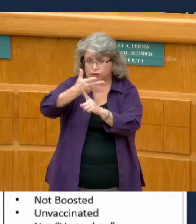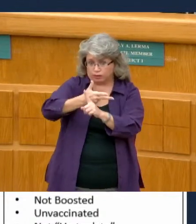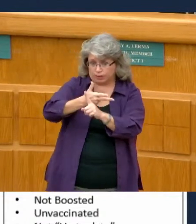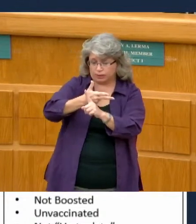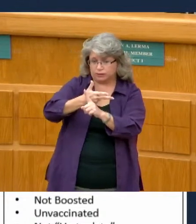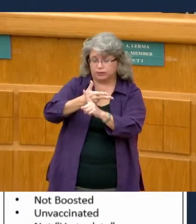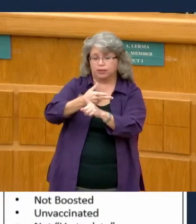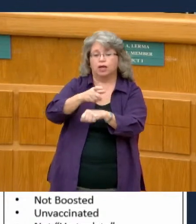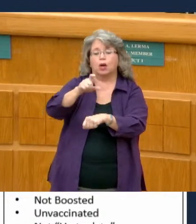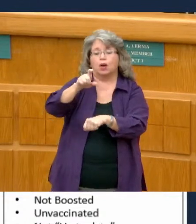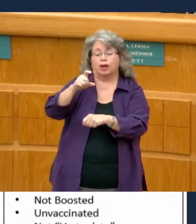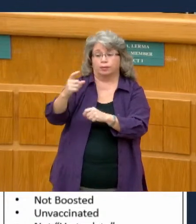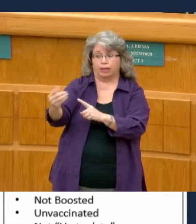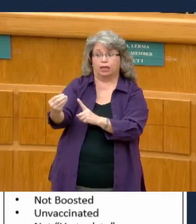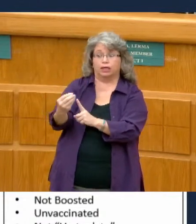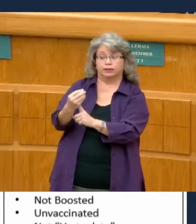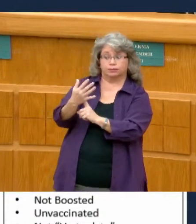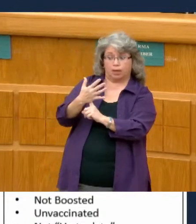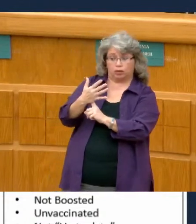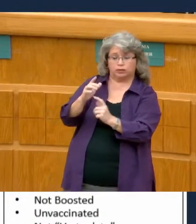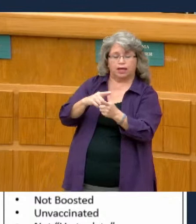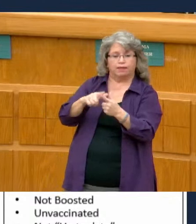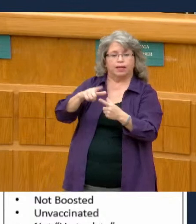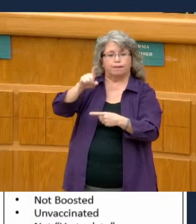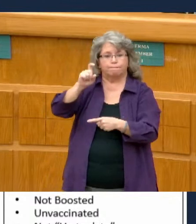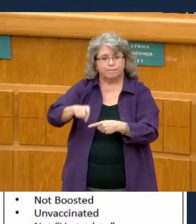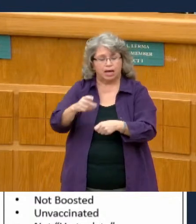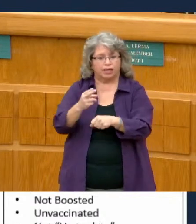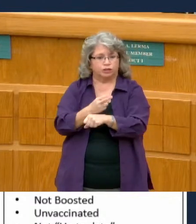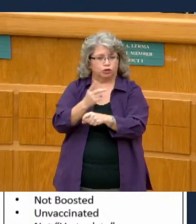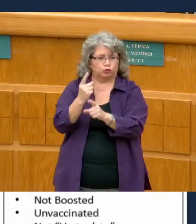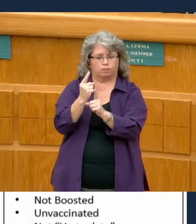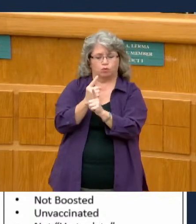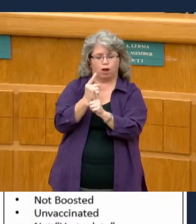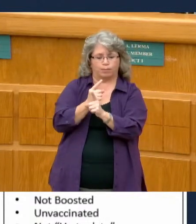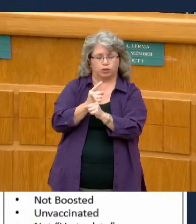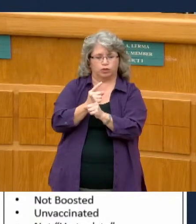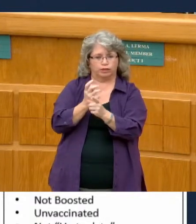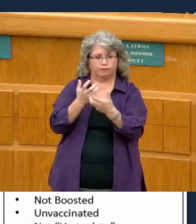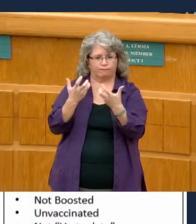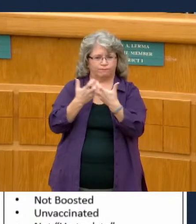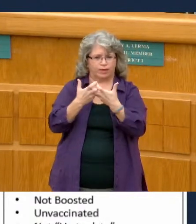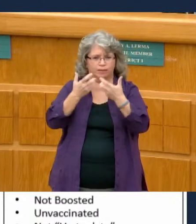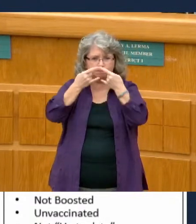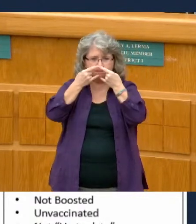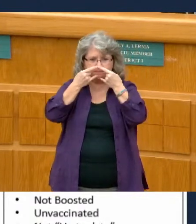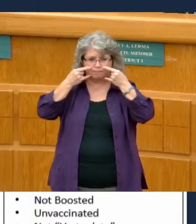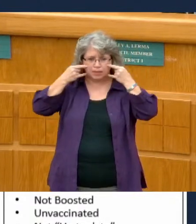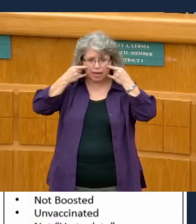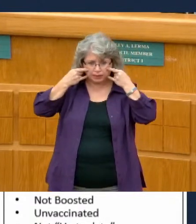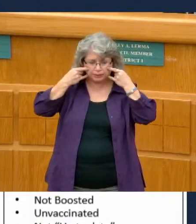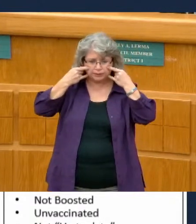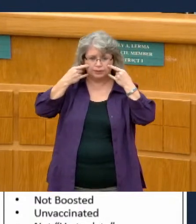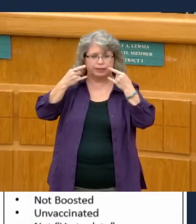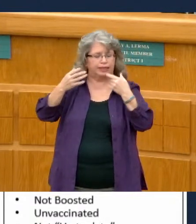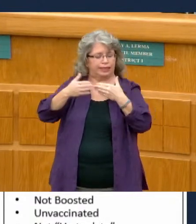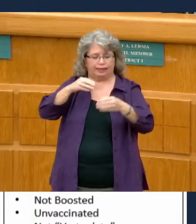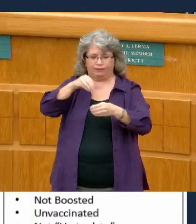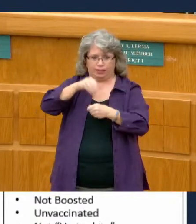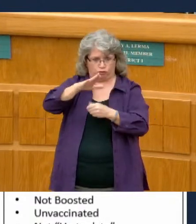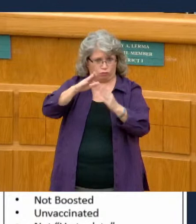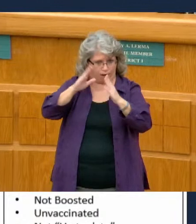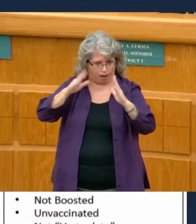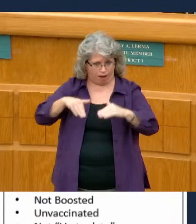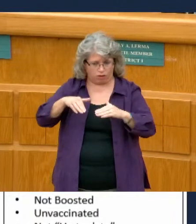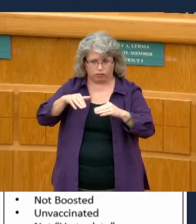wear a properly fitted mask for 10 days, even around your household. And you have to make sure that you monitor your symptoms to make sure